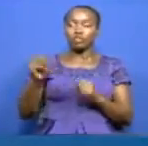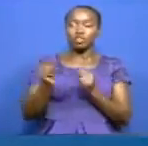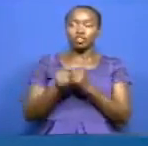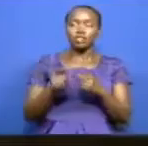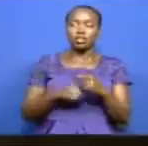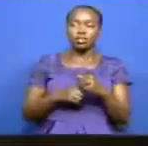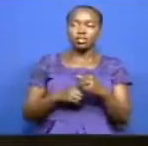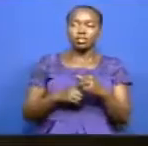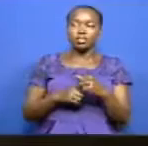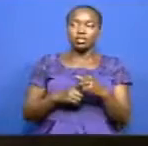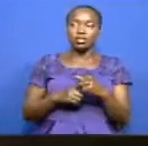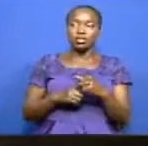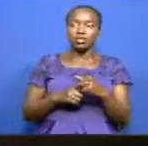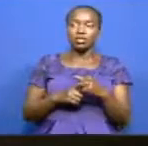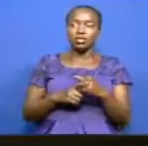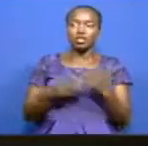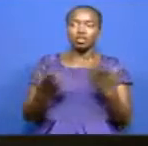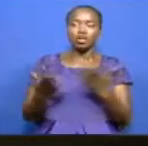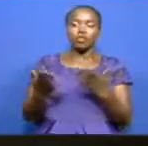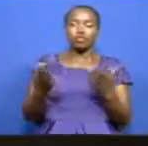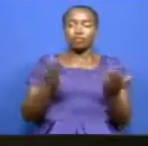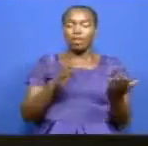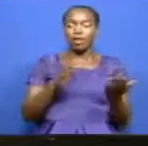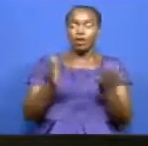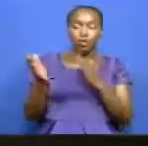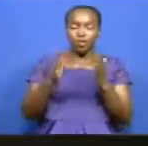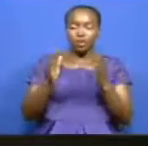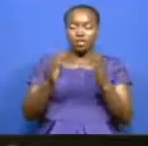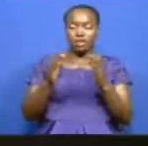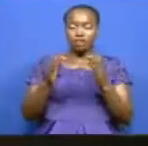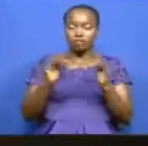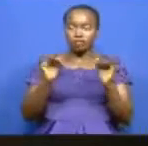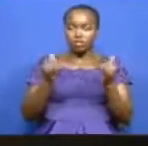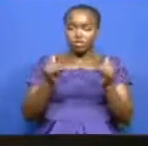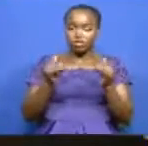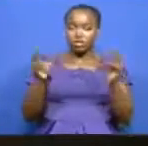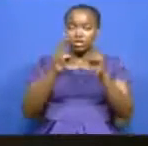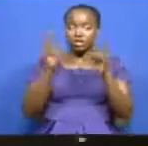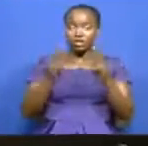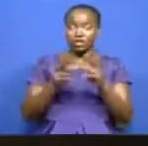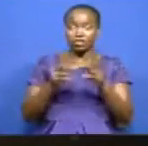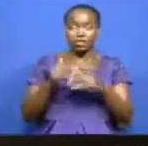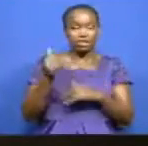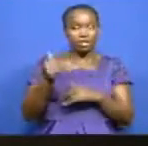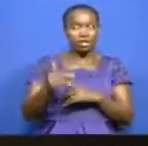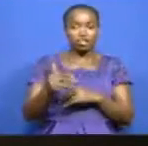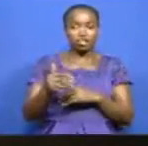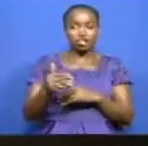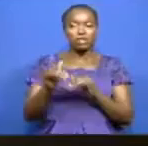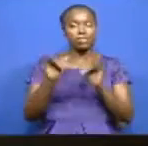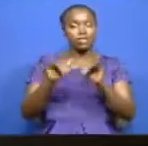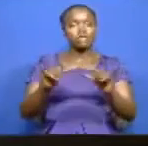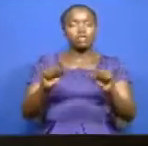16. That wraps up your local weather forecast. The international weather forecast is coming up in a bit. Remember,